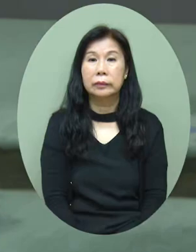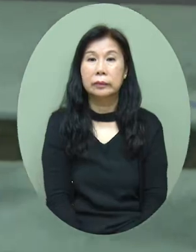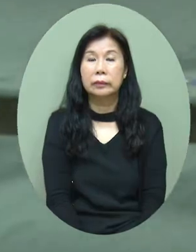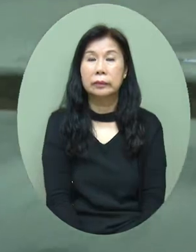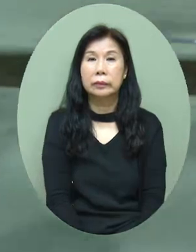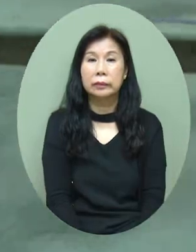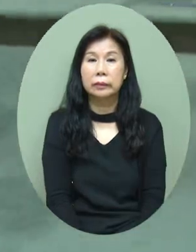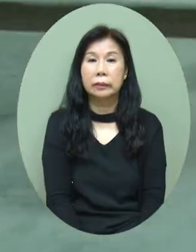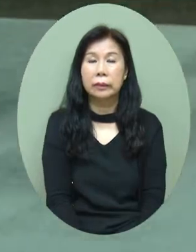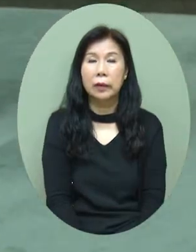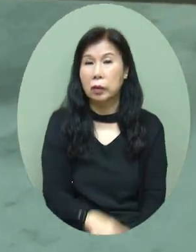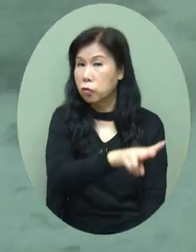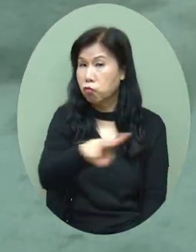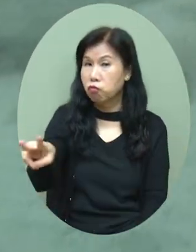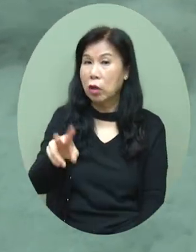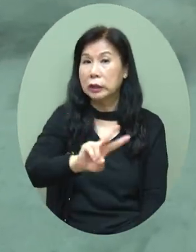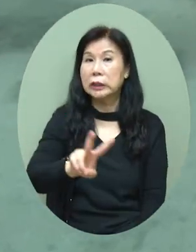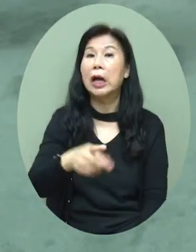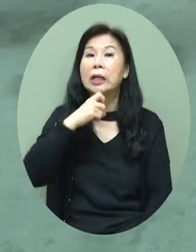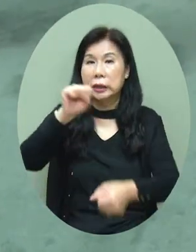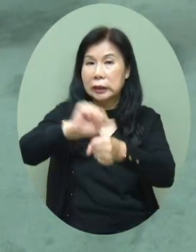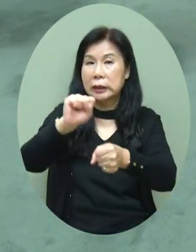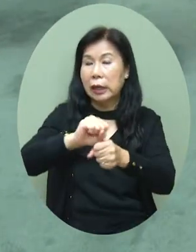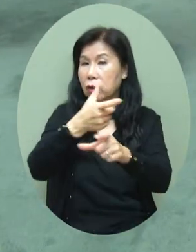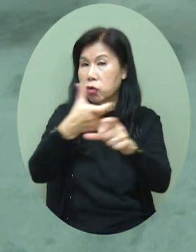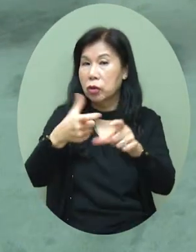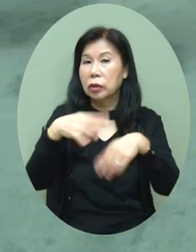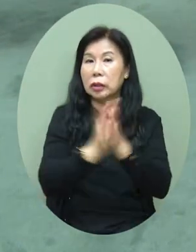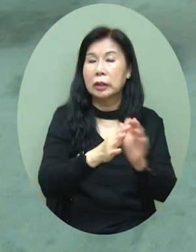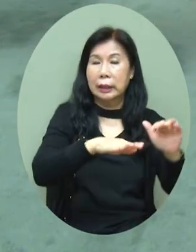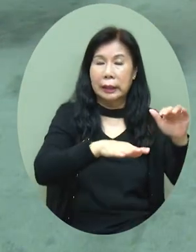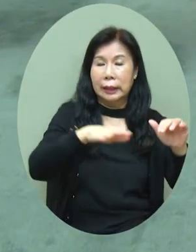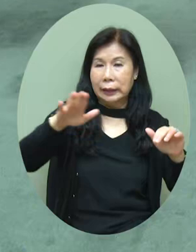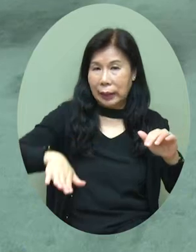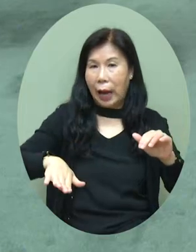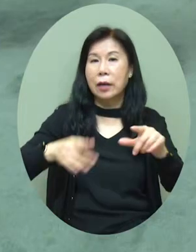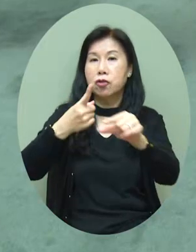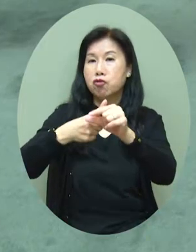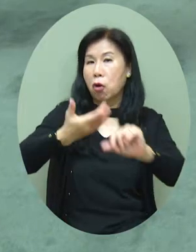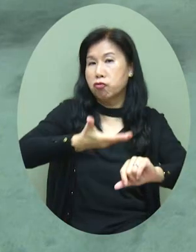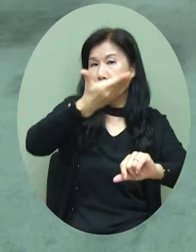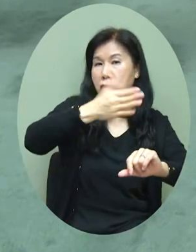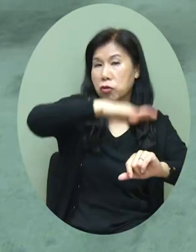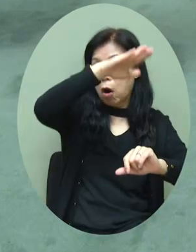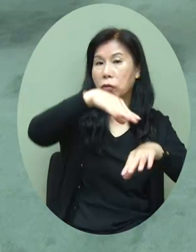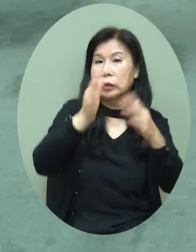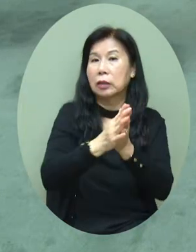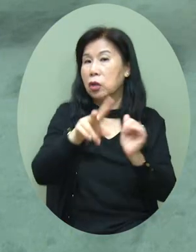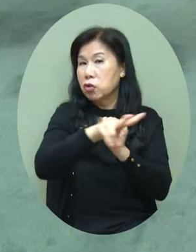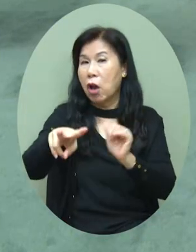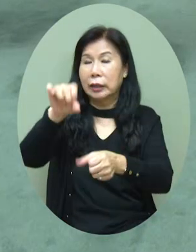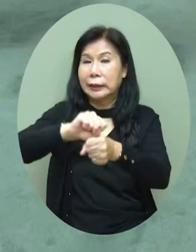standard pay adjustment for senior, middle, and also junior civil servants? Because back in